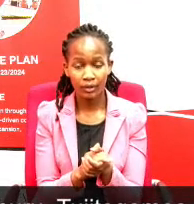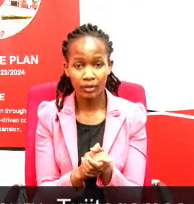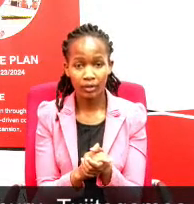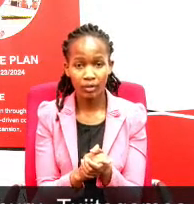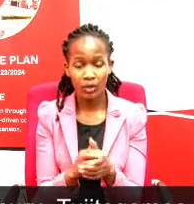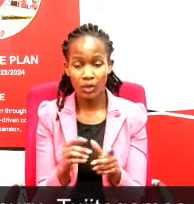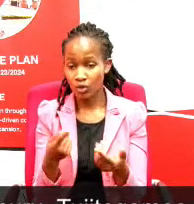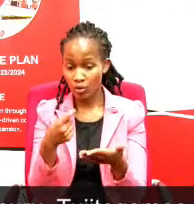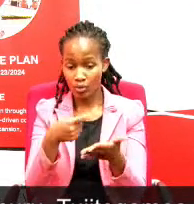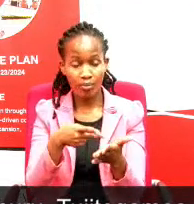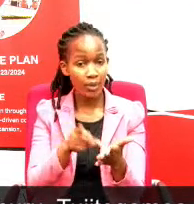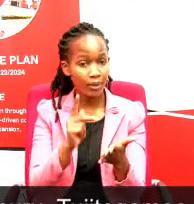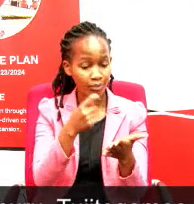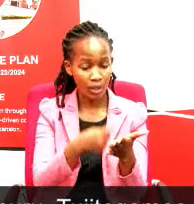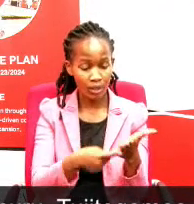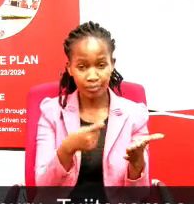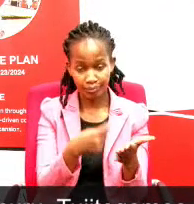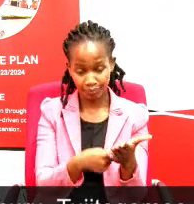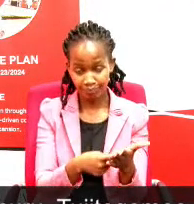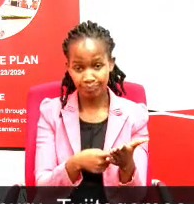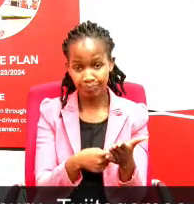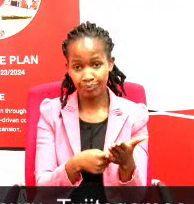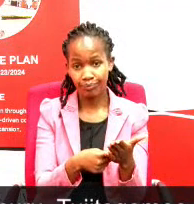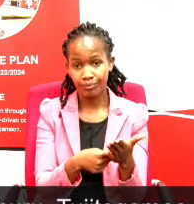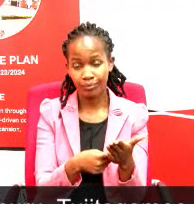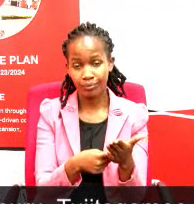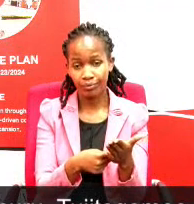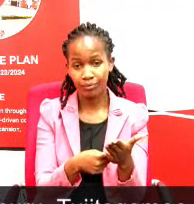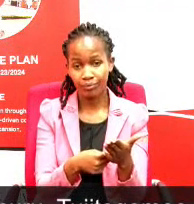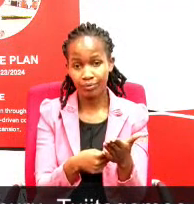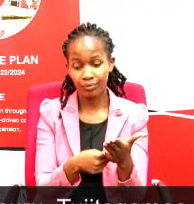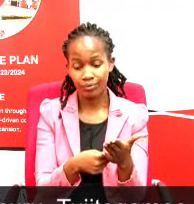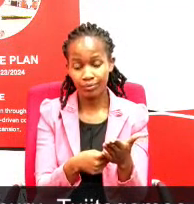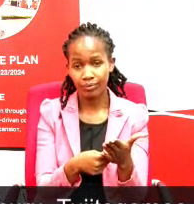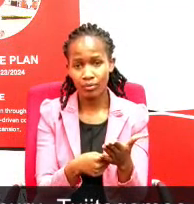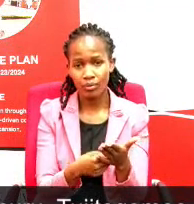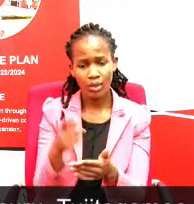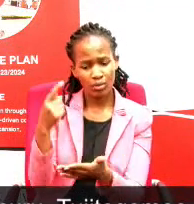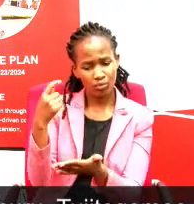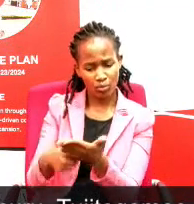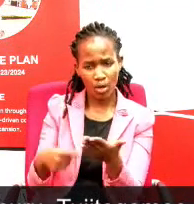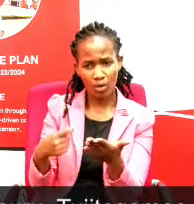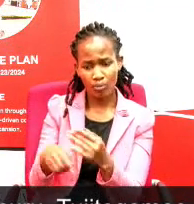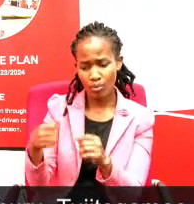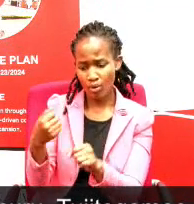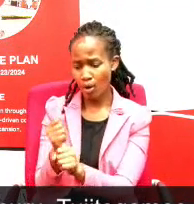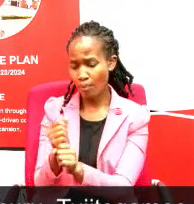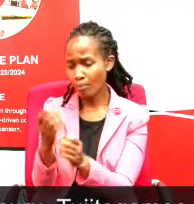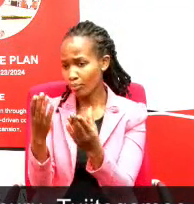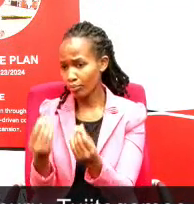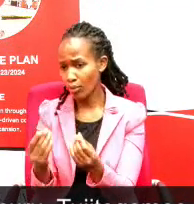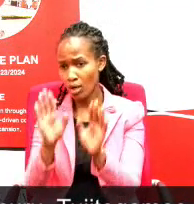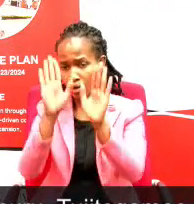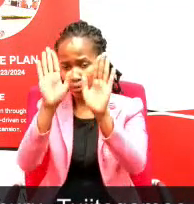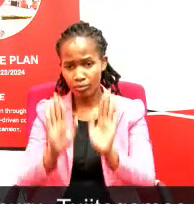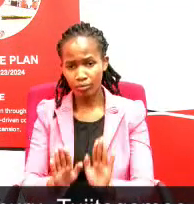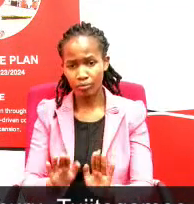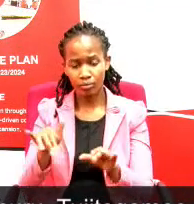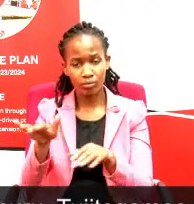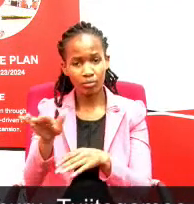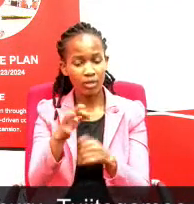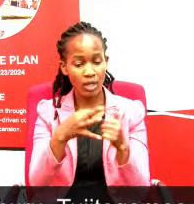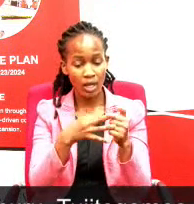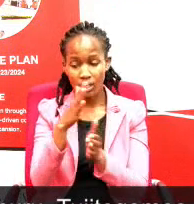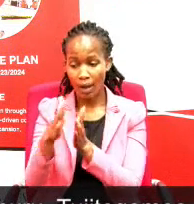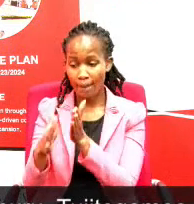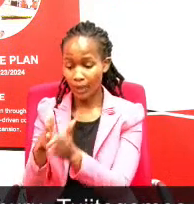tax obligation and to pay that obligation. So tax simplification is important in this 8th